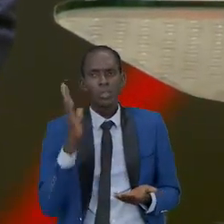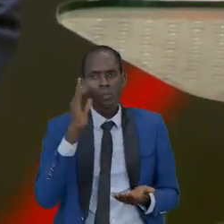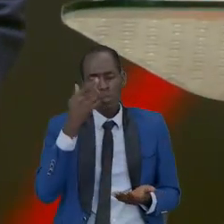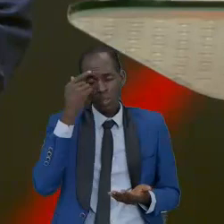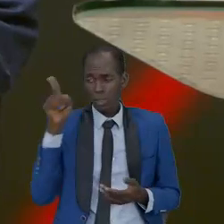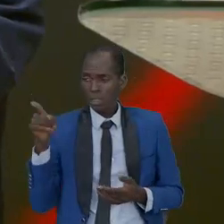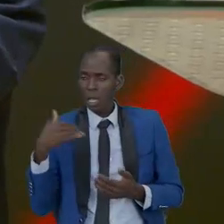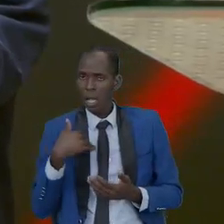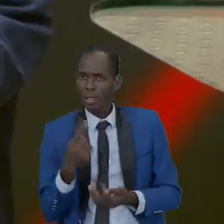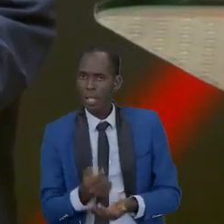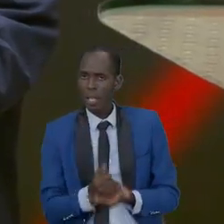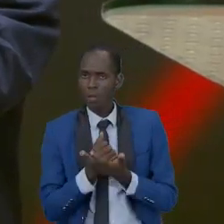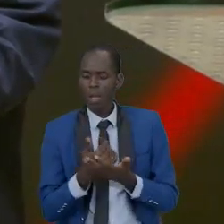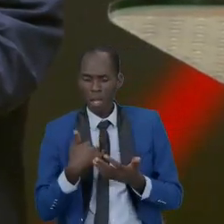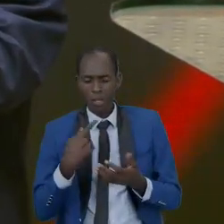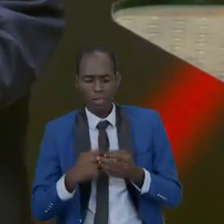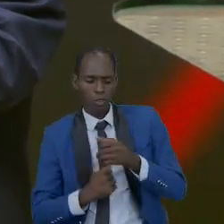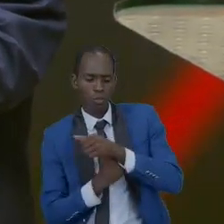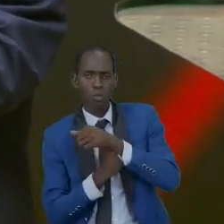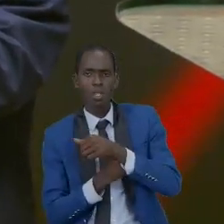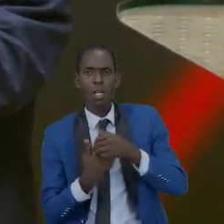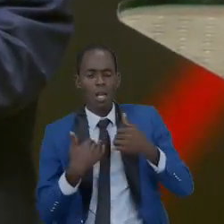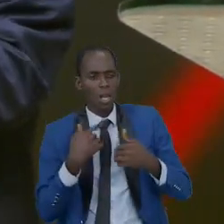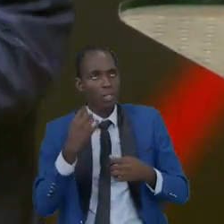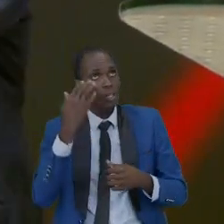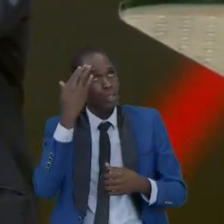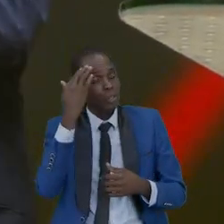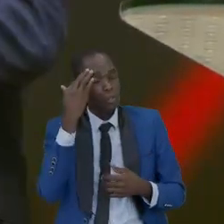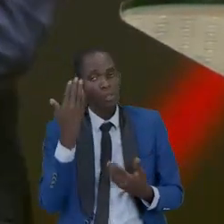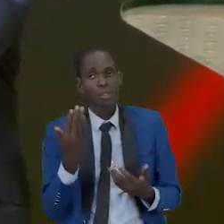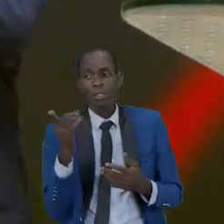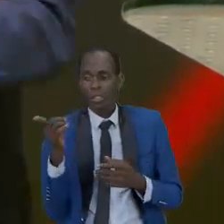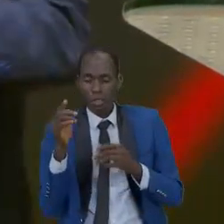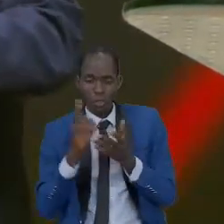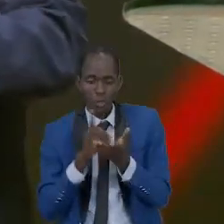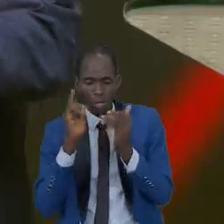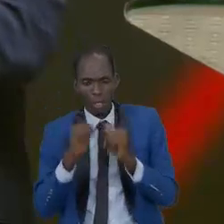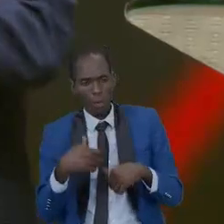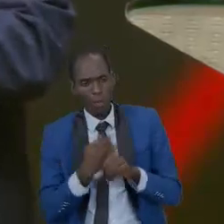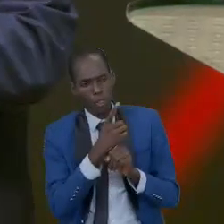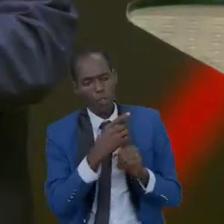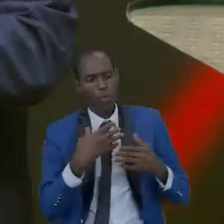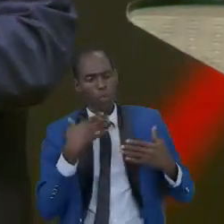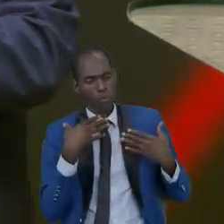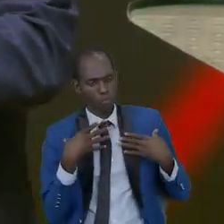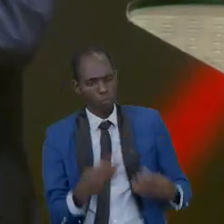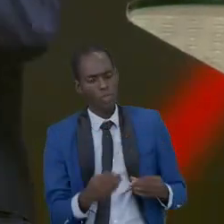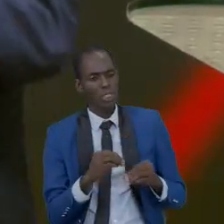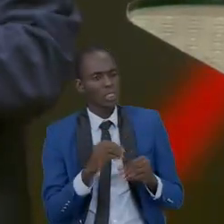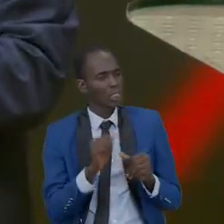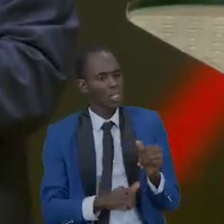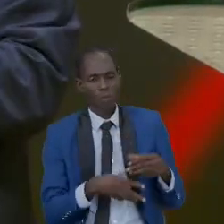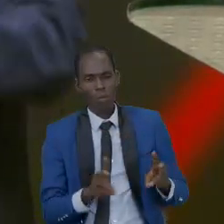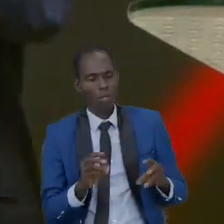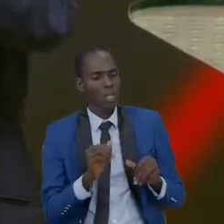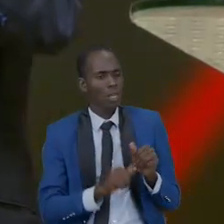help. He has the support. He has the knowledge. He can make you well in every way, in every